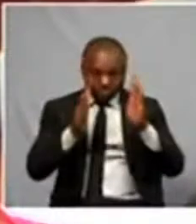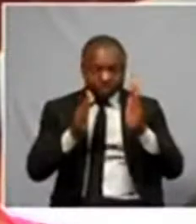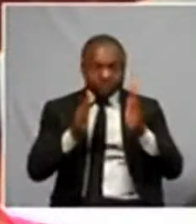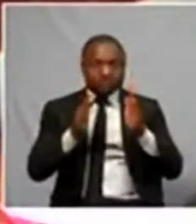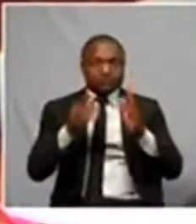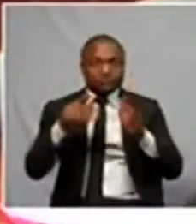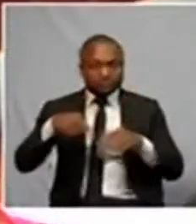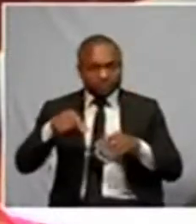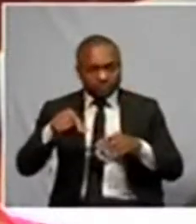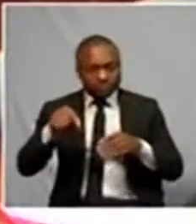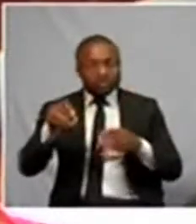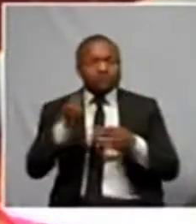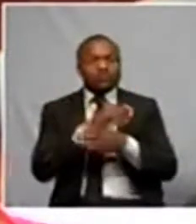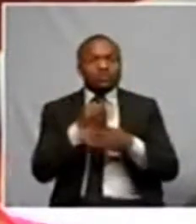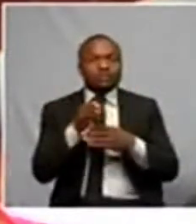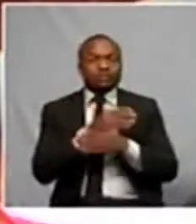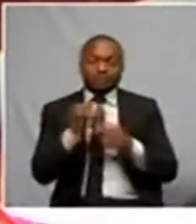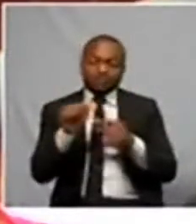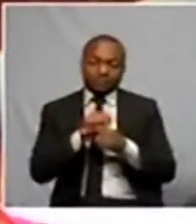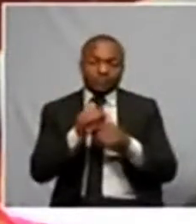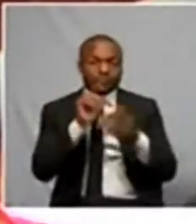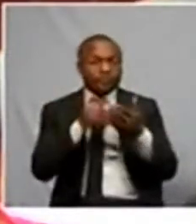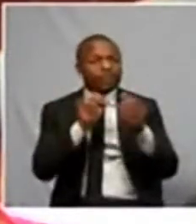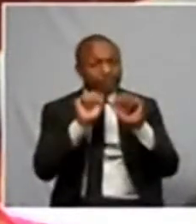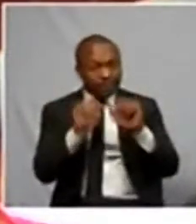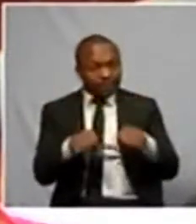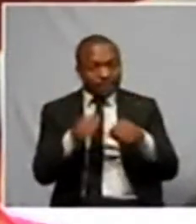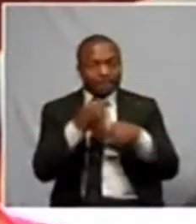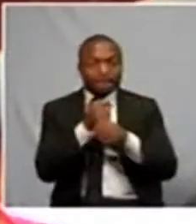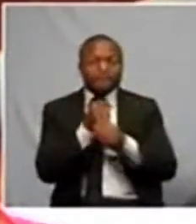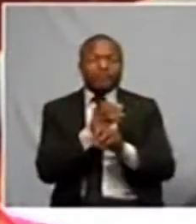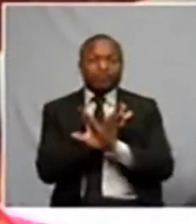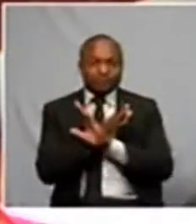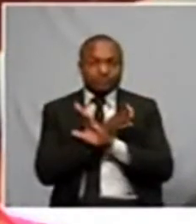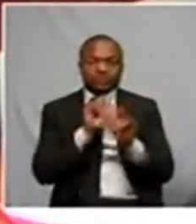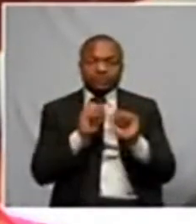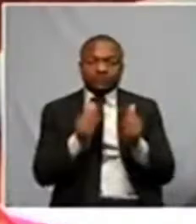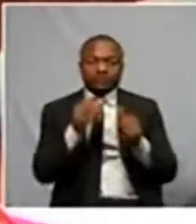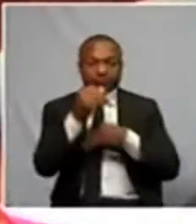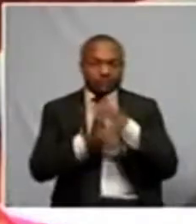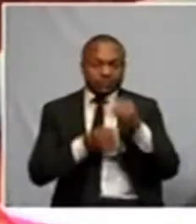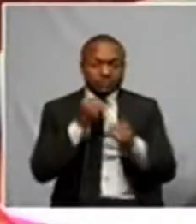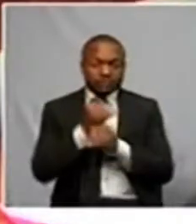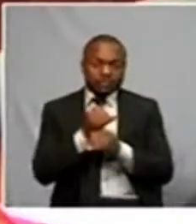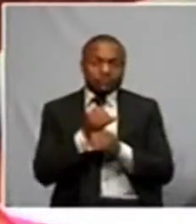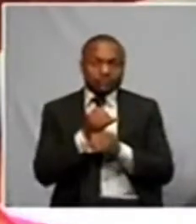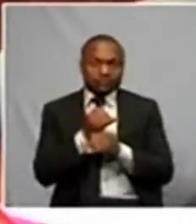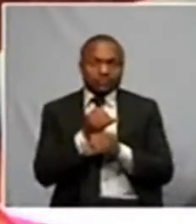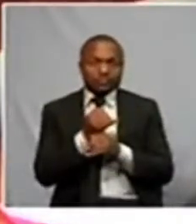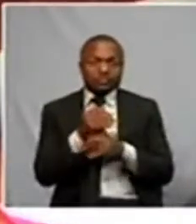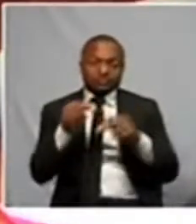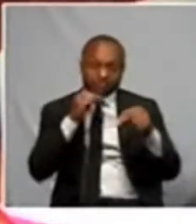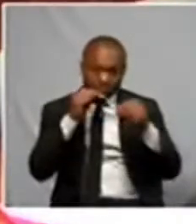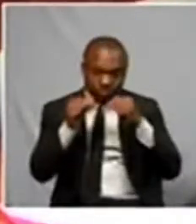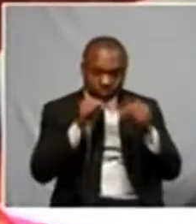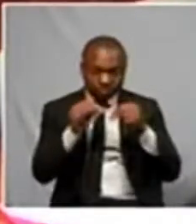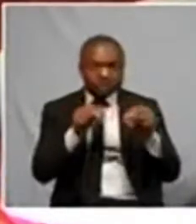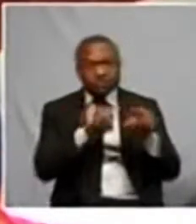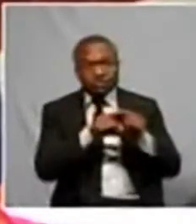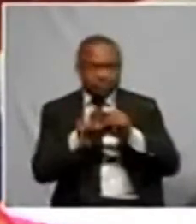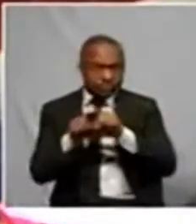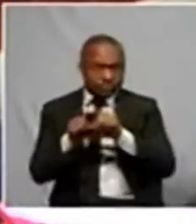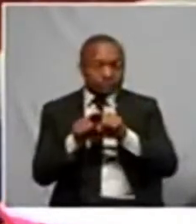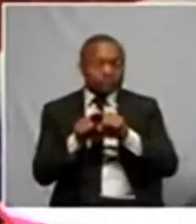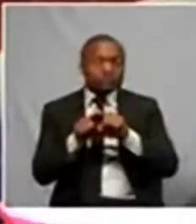practices. This can reaffirm Zambia's credibility in international trade negotiations, as well as attract trade